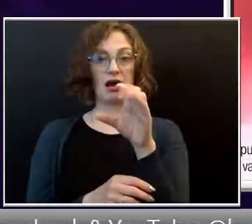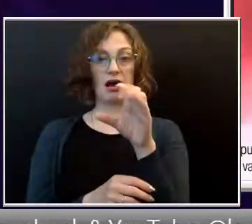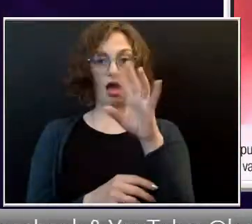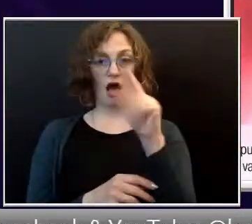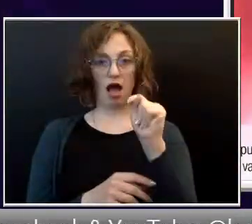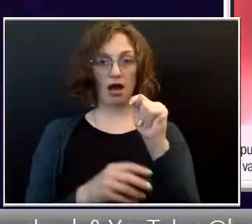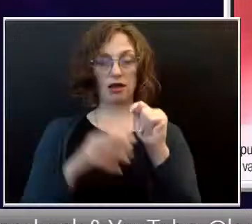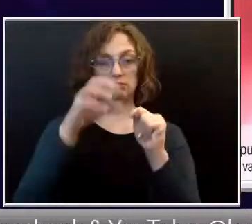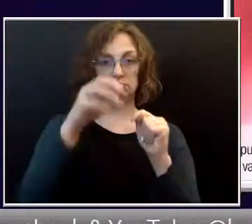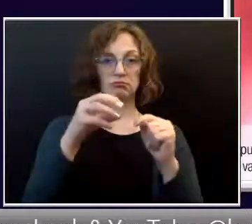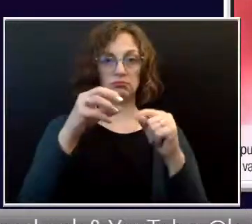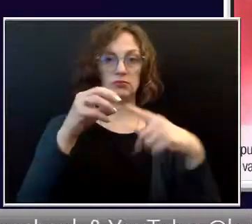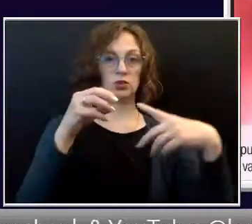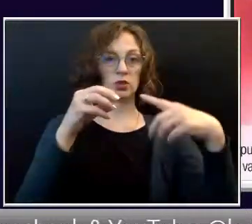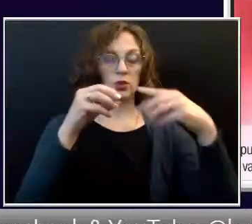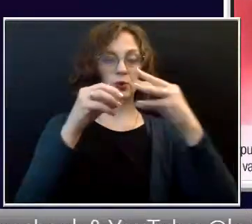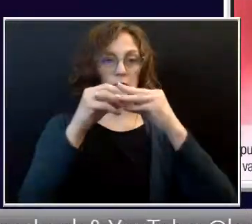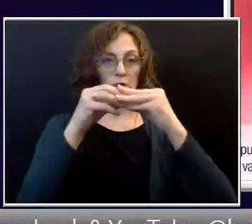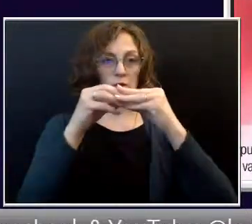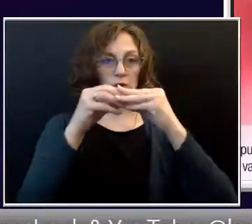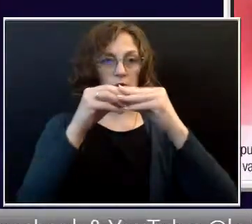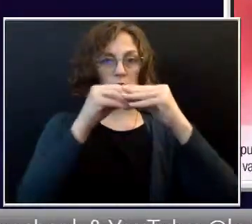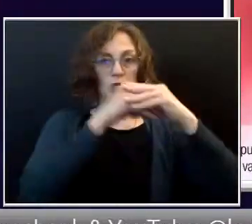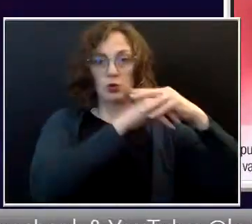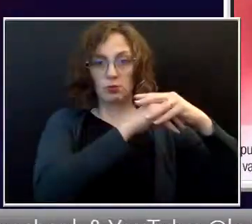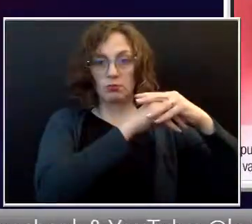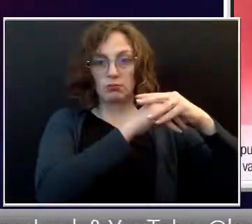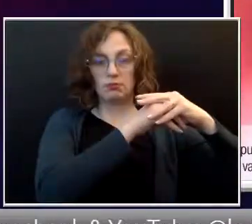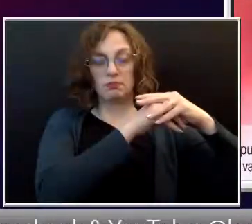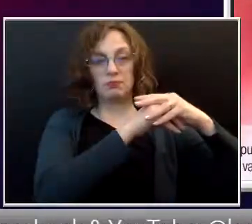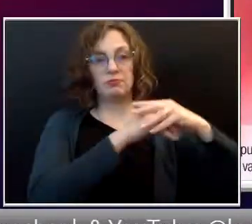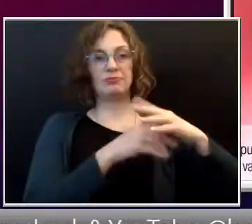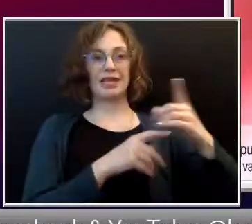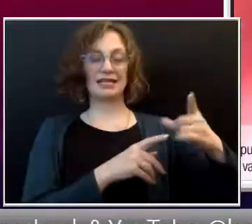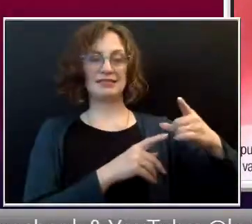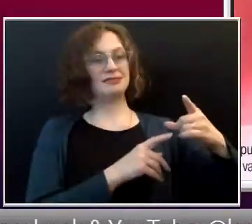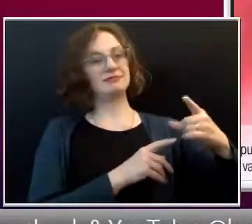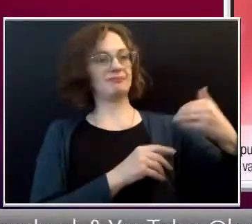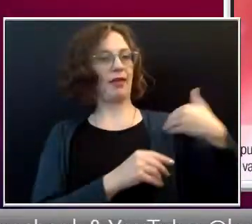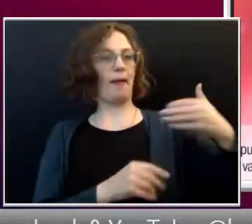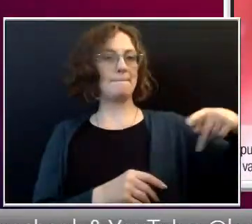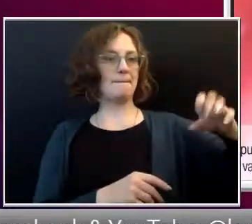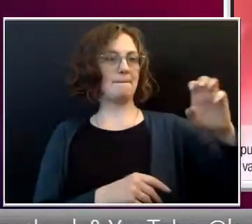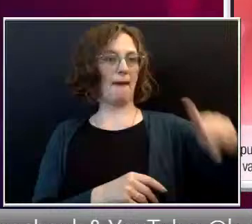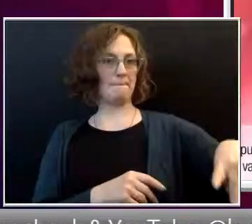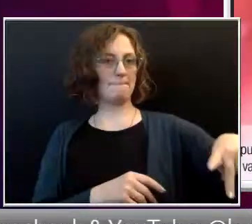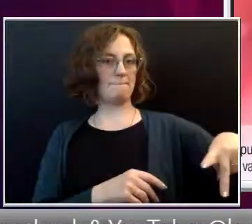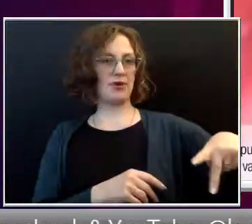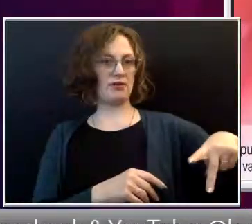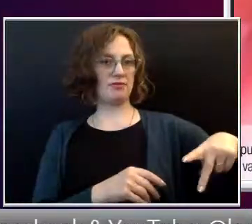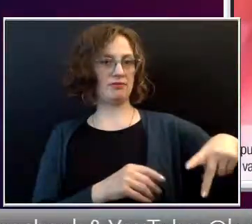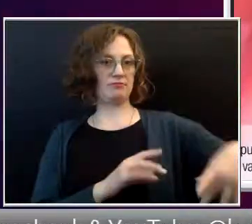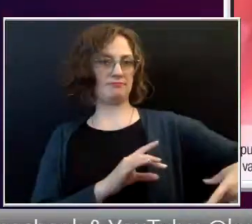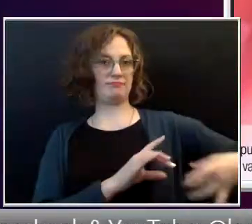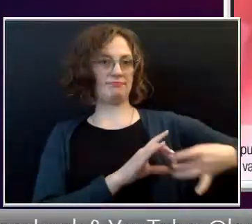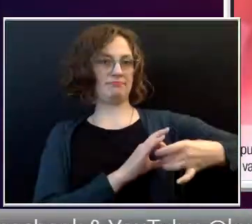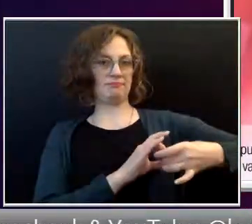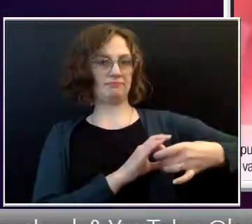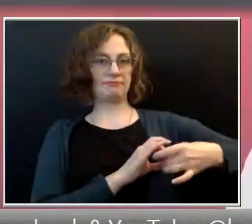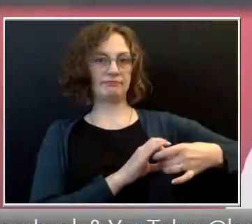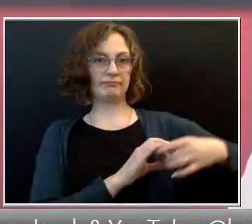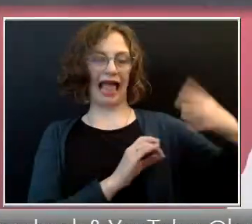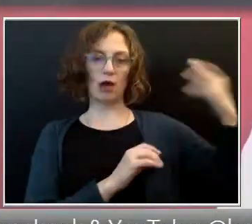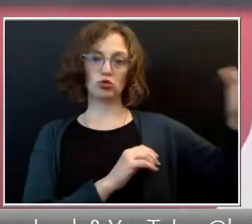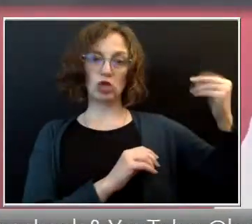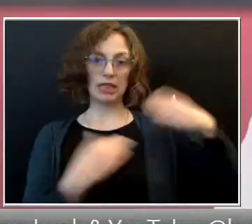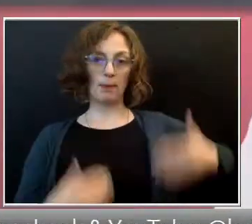an aspiration pump, and my tech will turn it on, and it provides continuous sucking or aspiration as we're pulling it out.